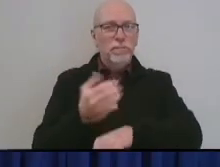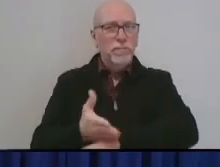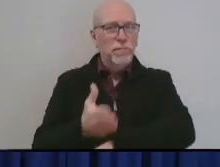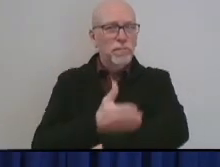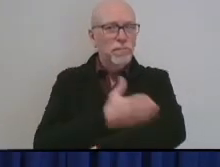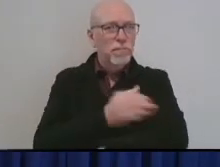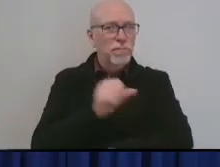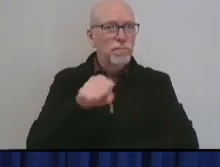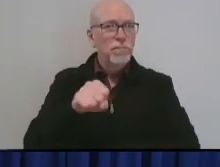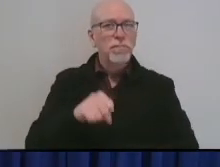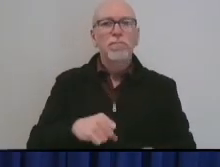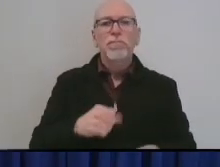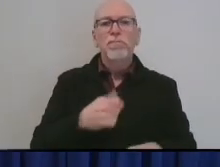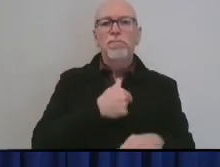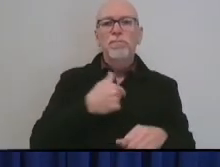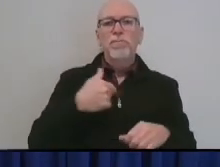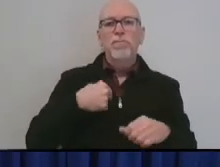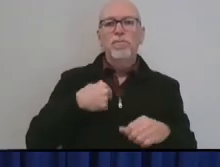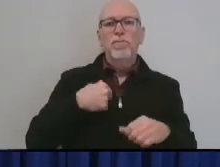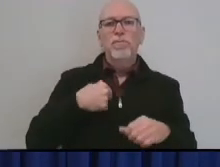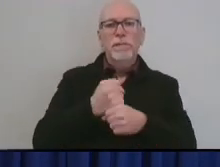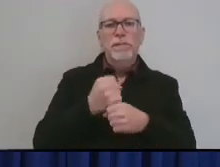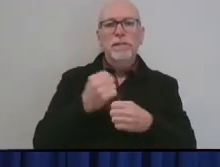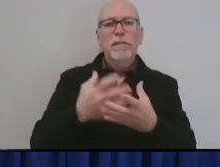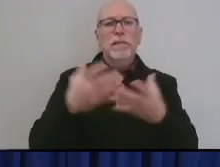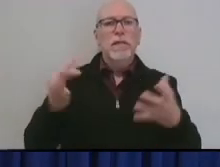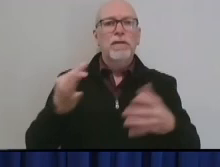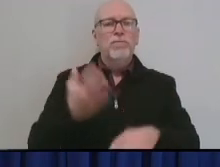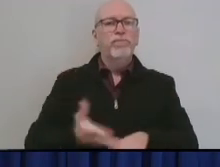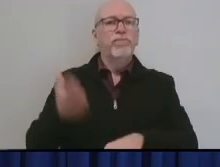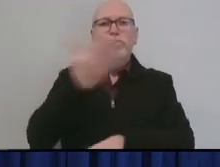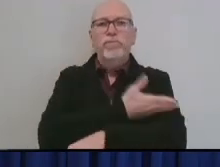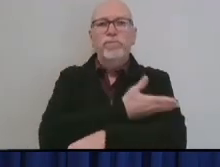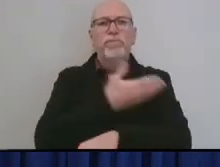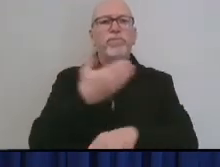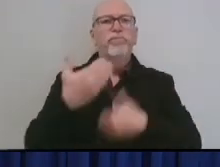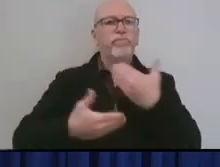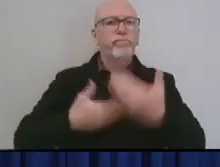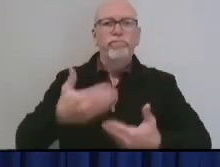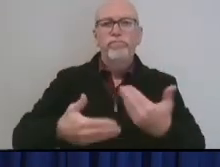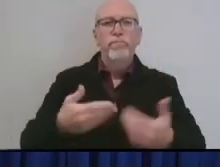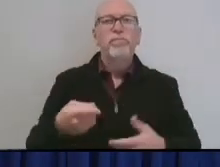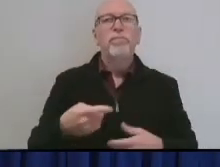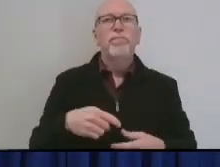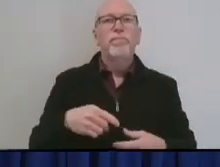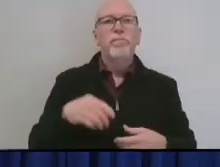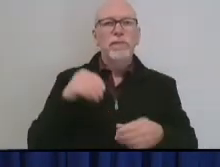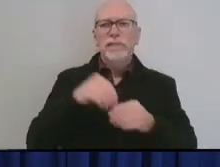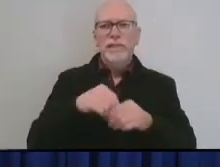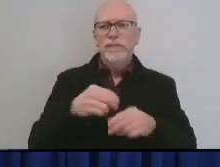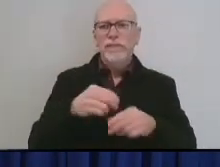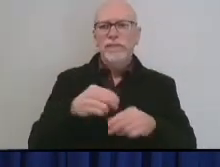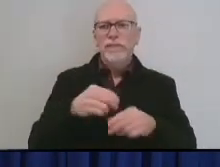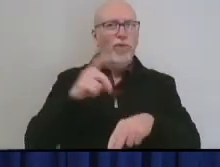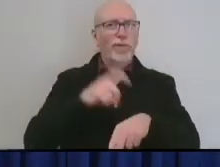made remarkable progress in relatively a short period of time.